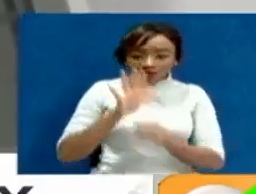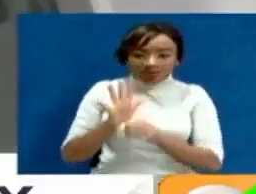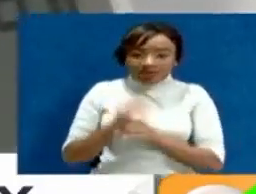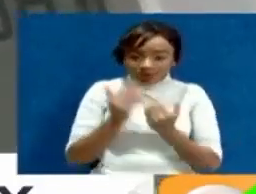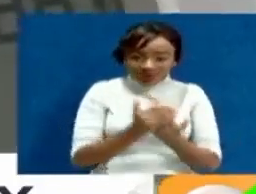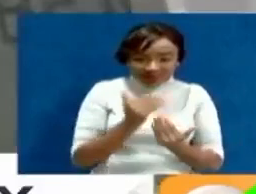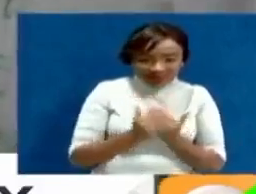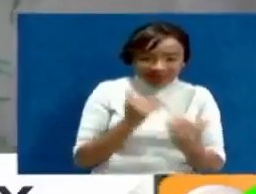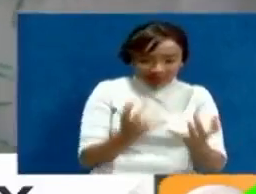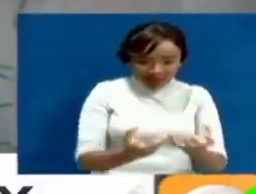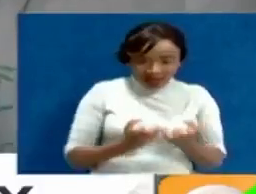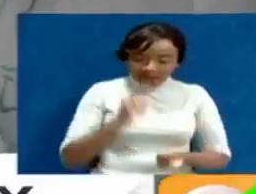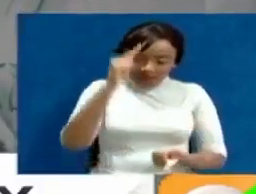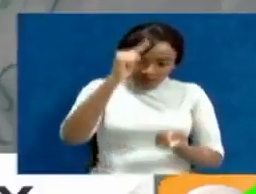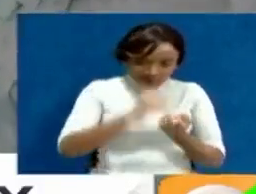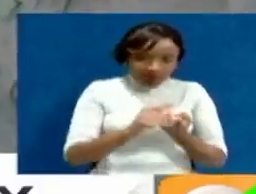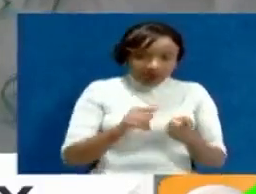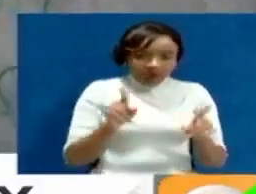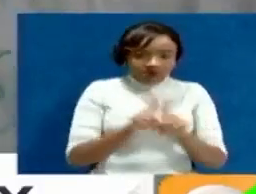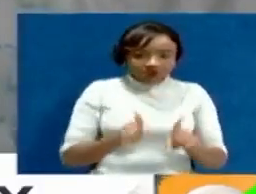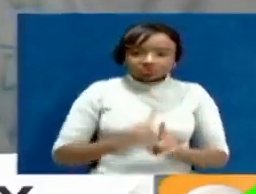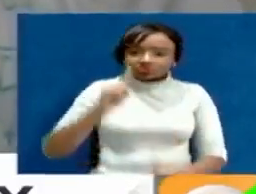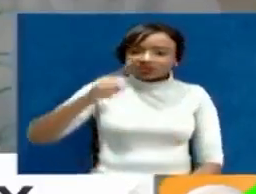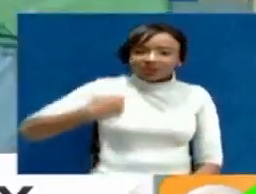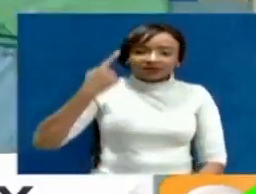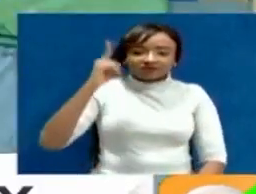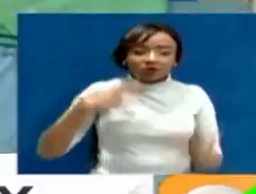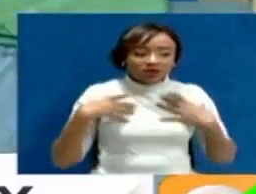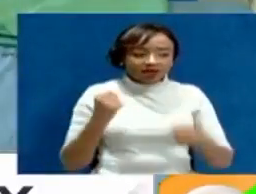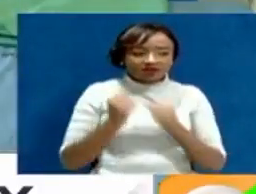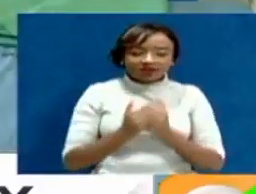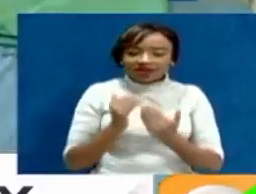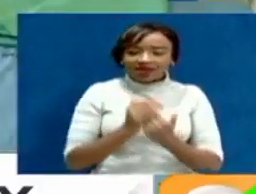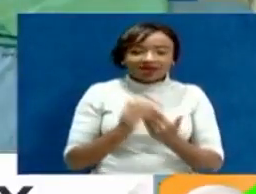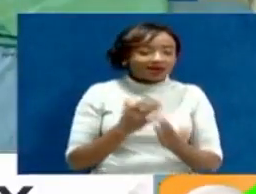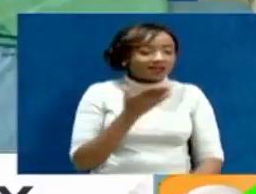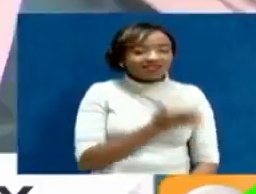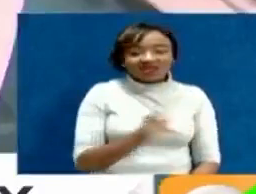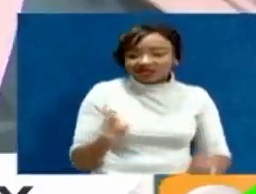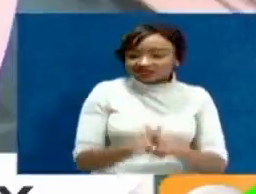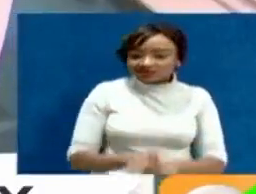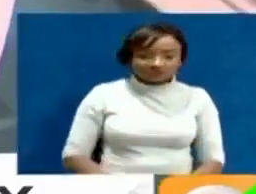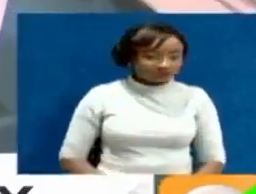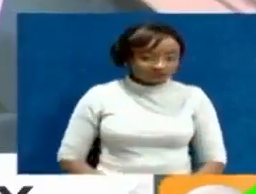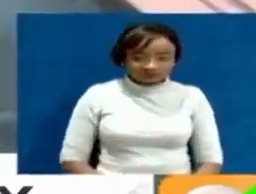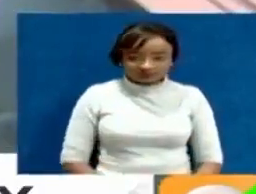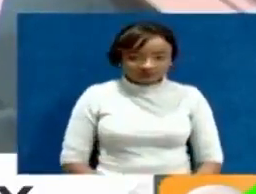requiring care at a given time is reduced and the demand for healthcare does not exceed the existing capacity.